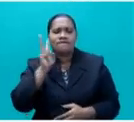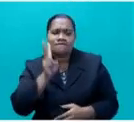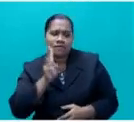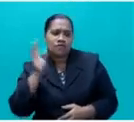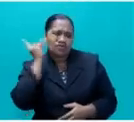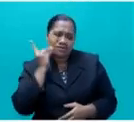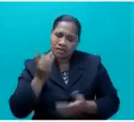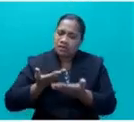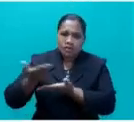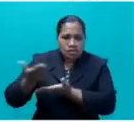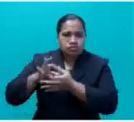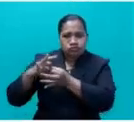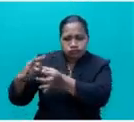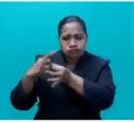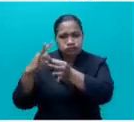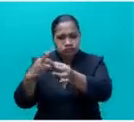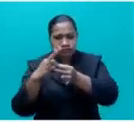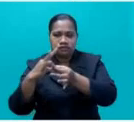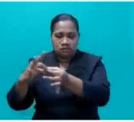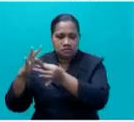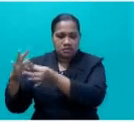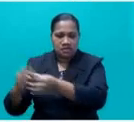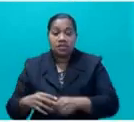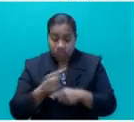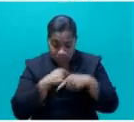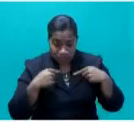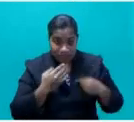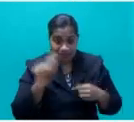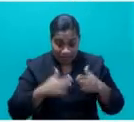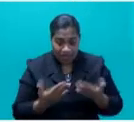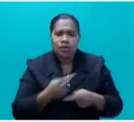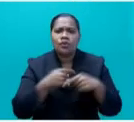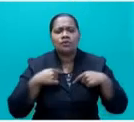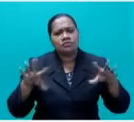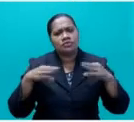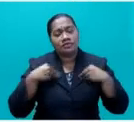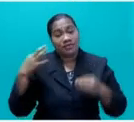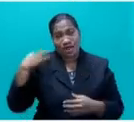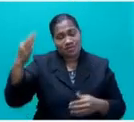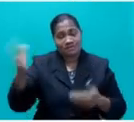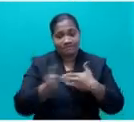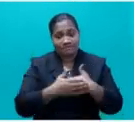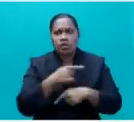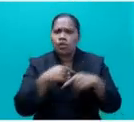Speaker, sir. Mr. Speaker, sir, as we speak, we have received, the applications have closed, we have received a total of